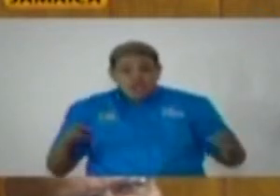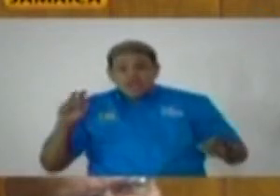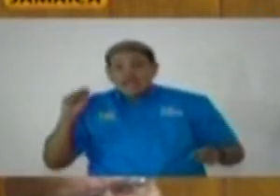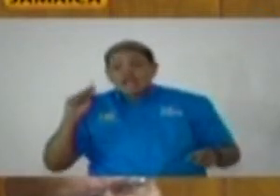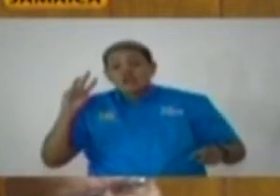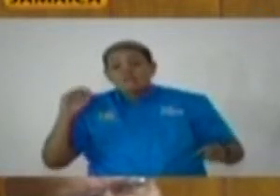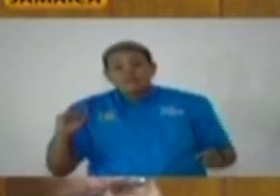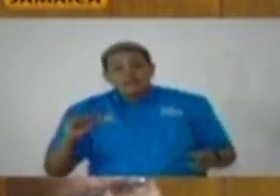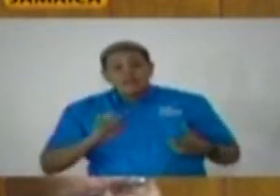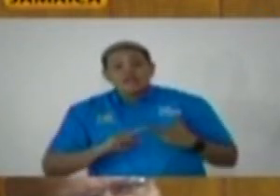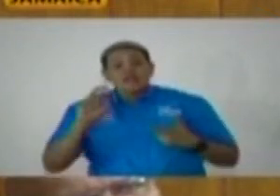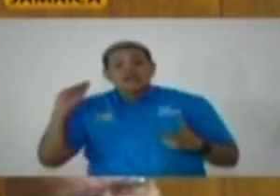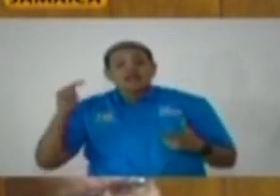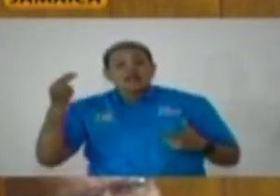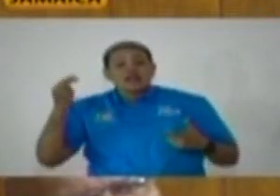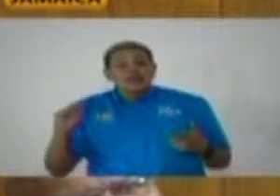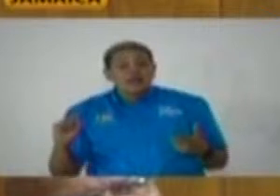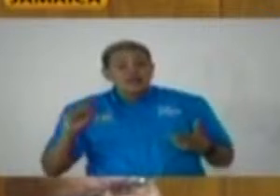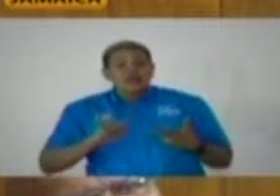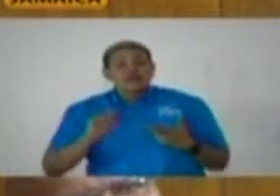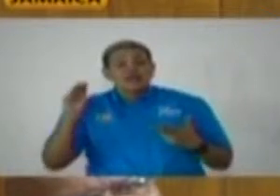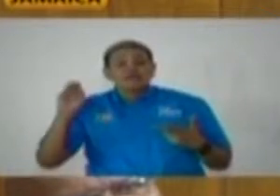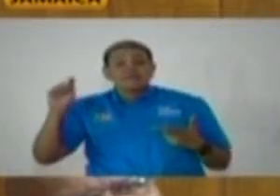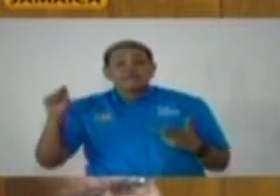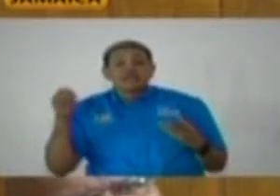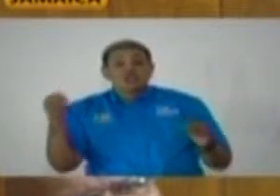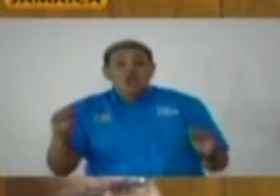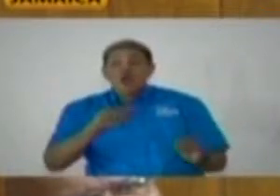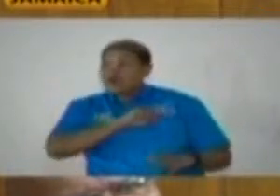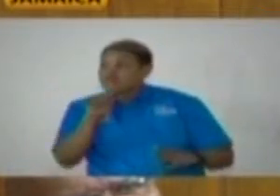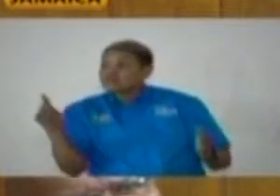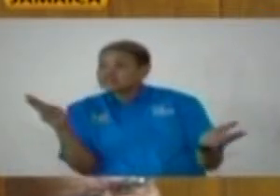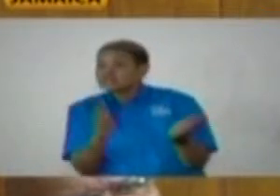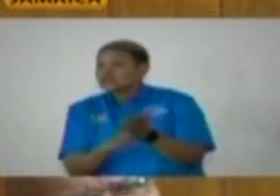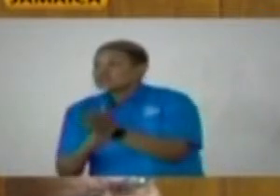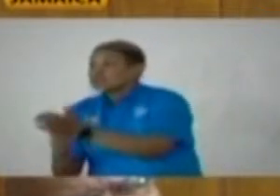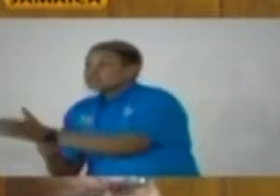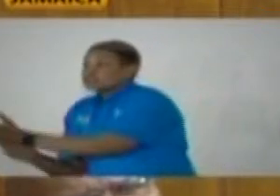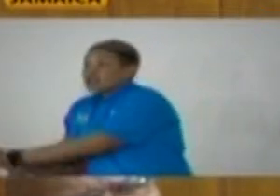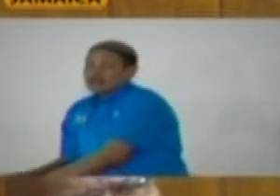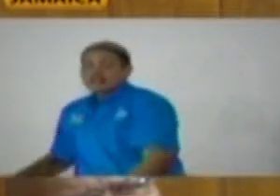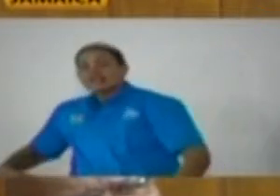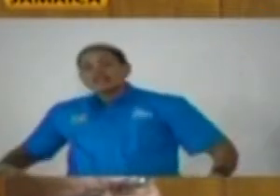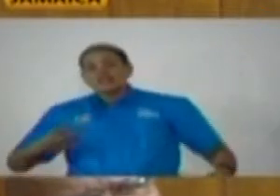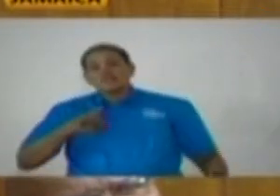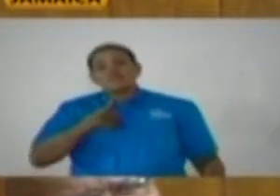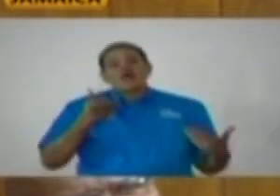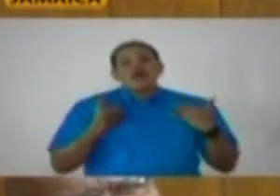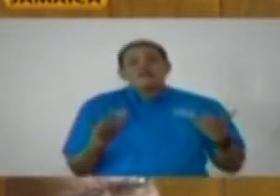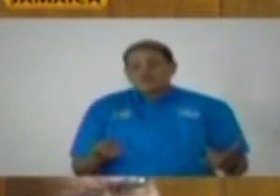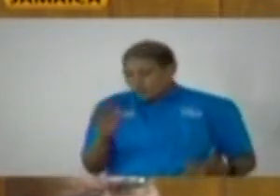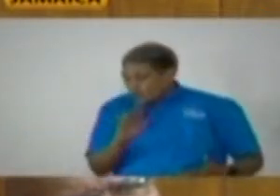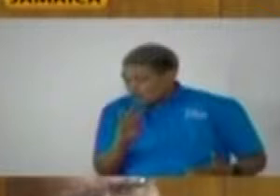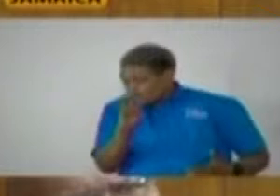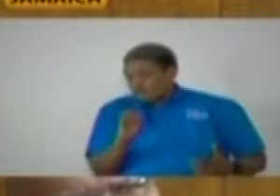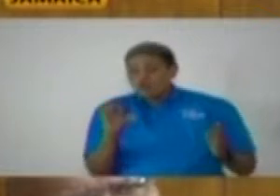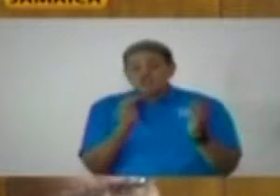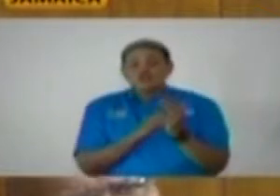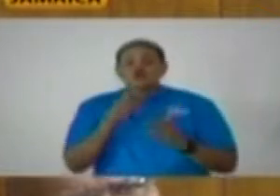NWA, NHT, the Met Office. So we have at this point 40,000